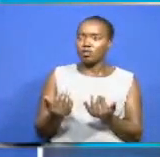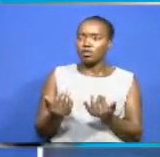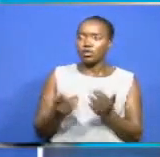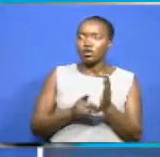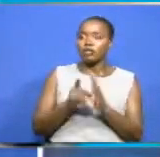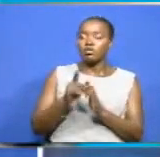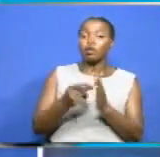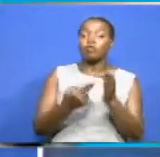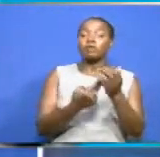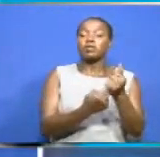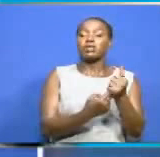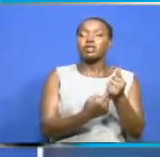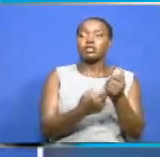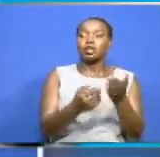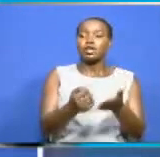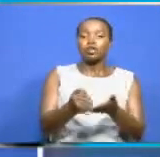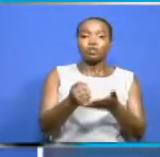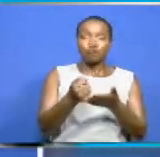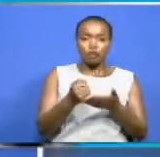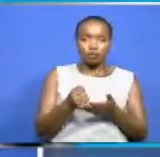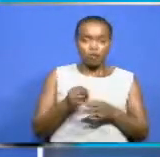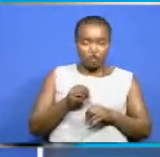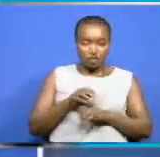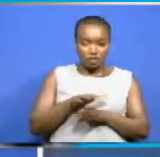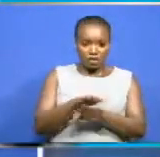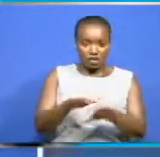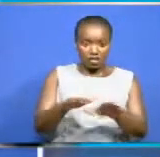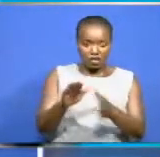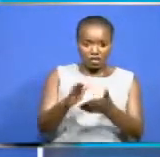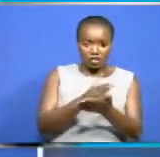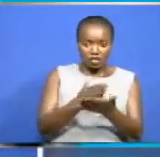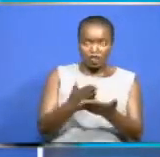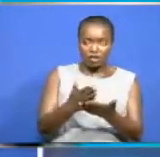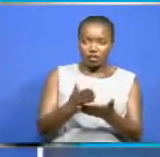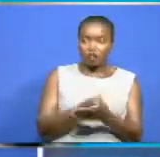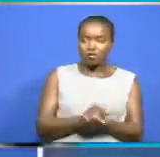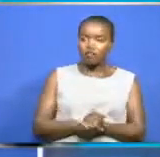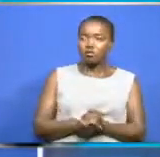development partners to help us streamline the sector.